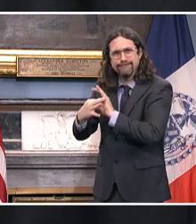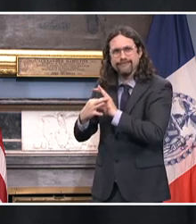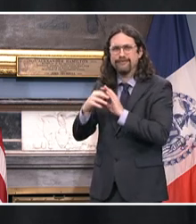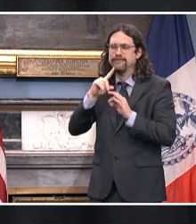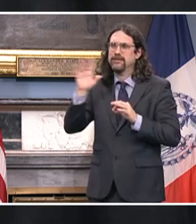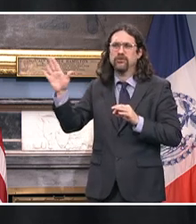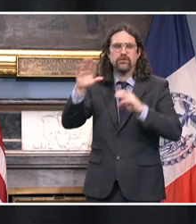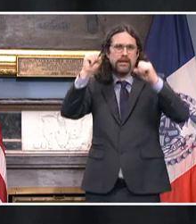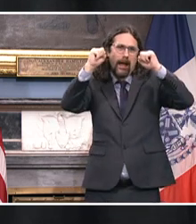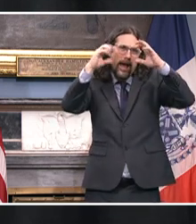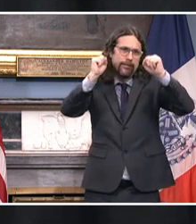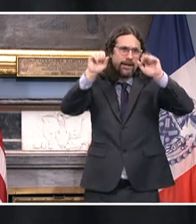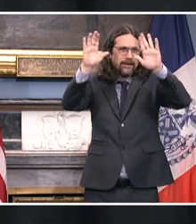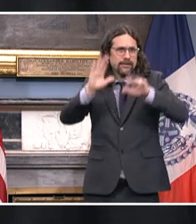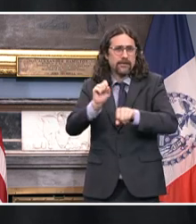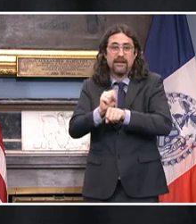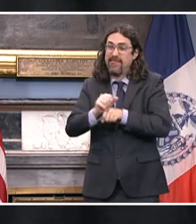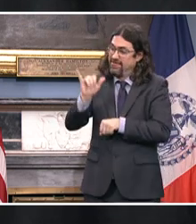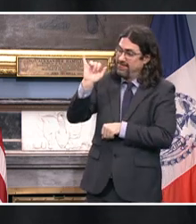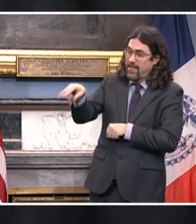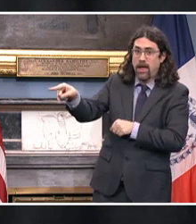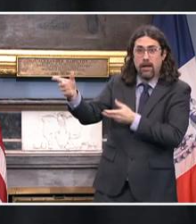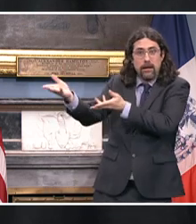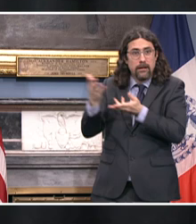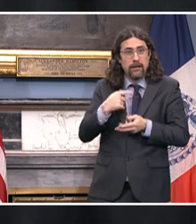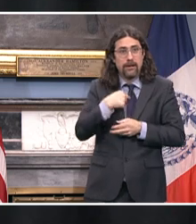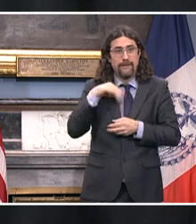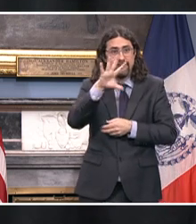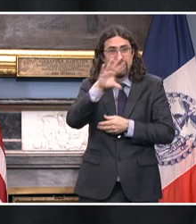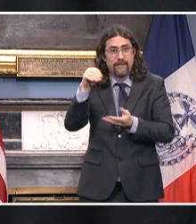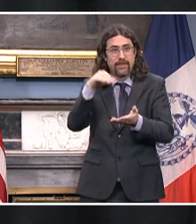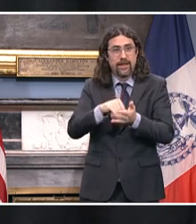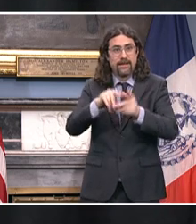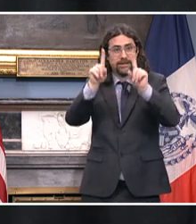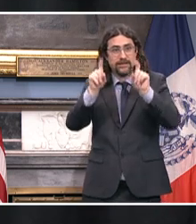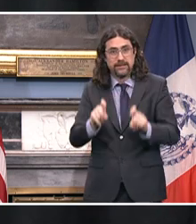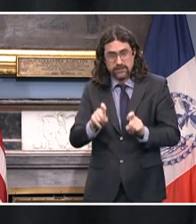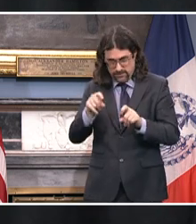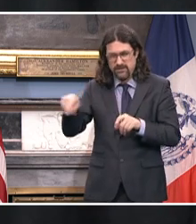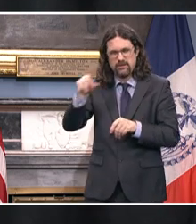to help save lives here in New York City. So God bless you all.